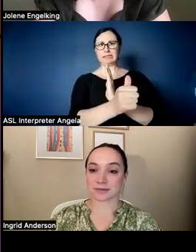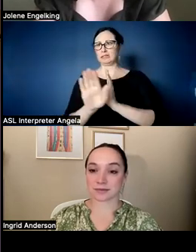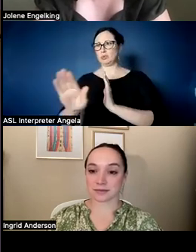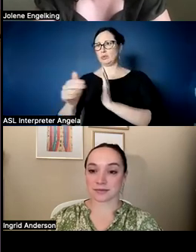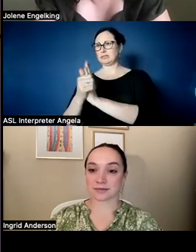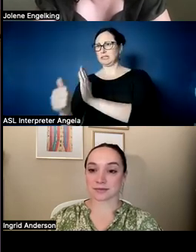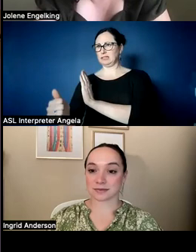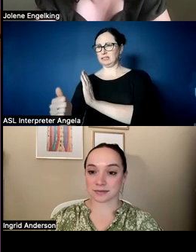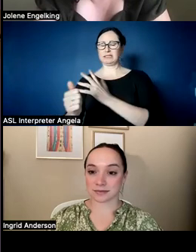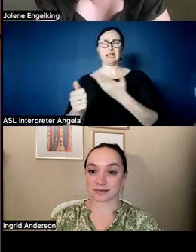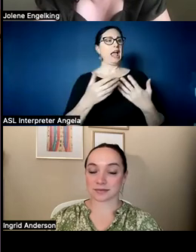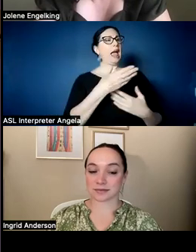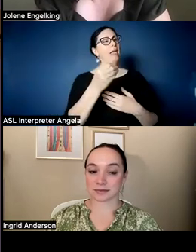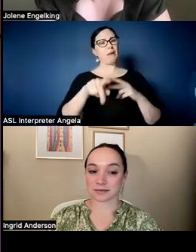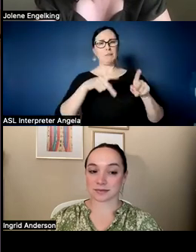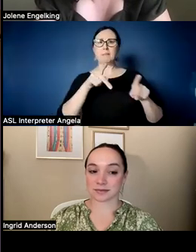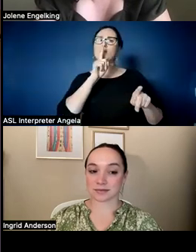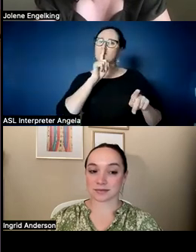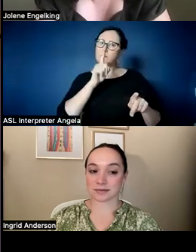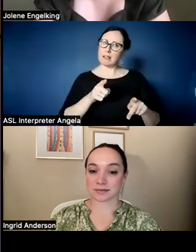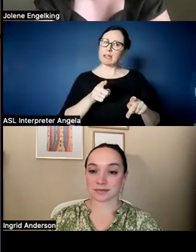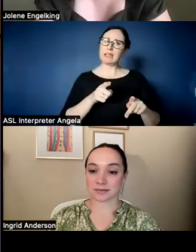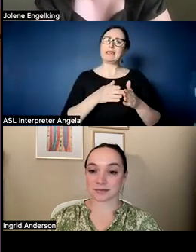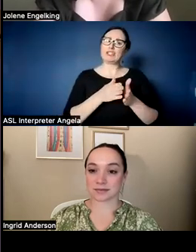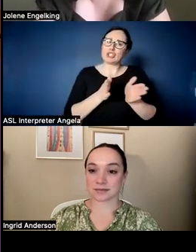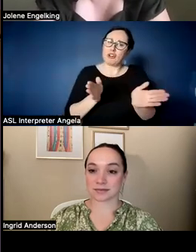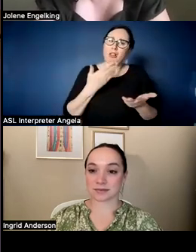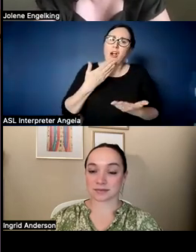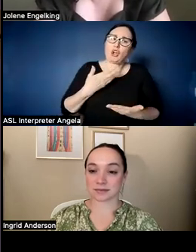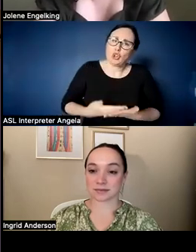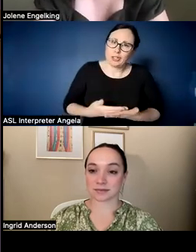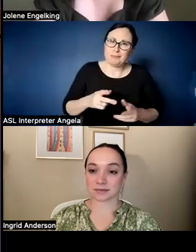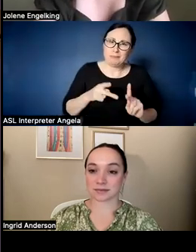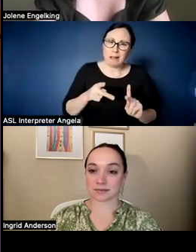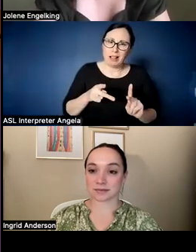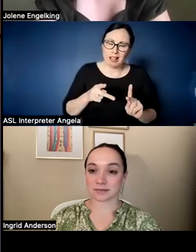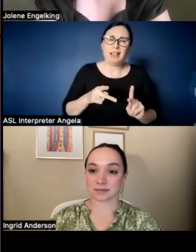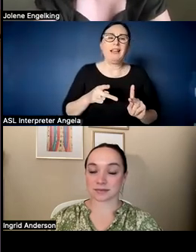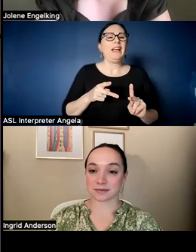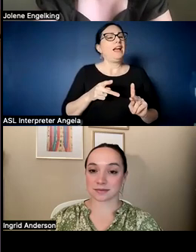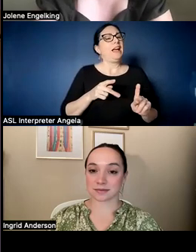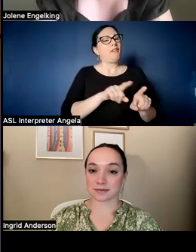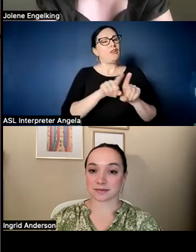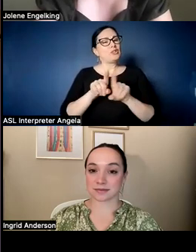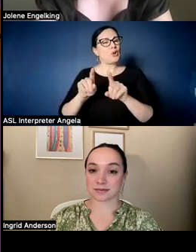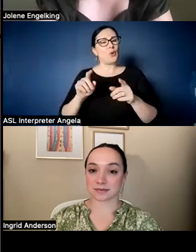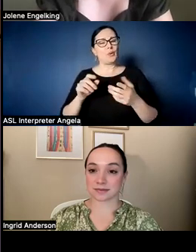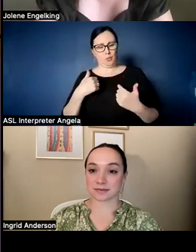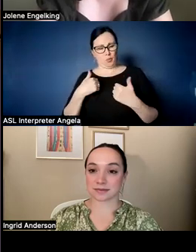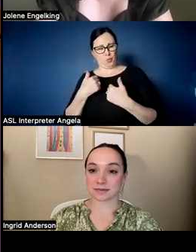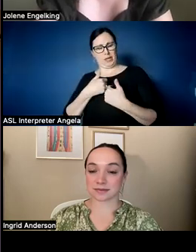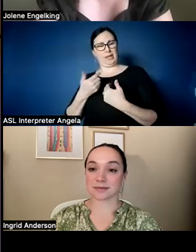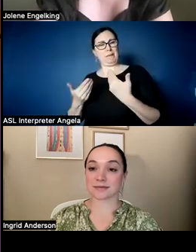and the curiosity, and how even though we may love what we're doing, that doesn't mean that our job or our role is the